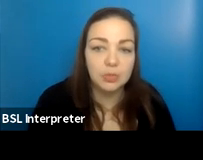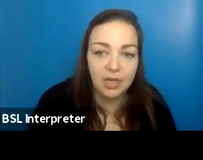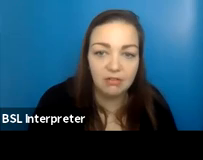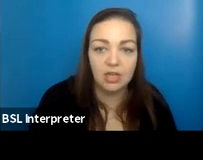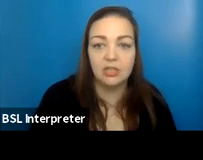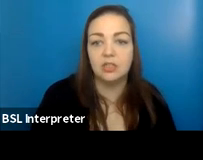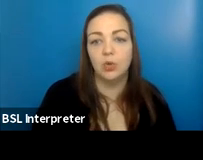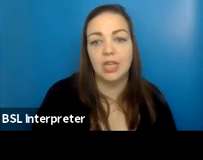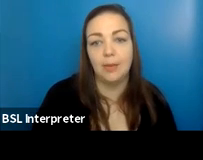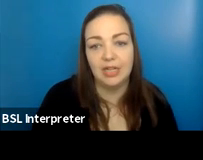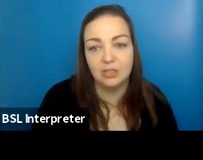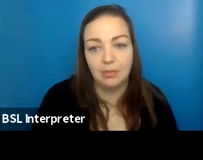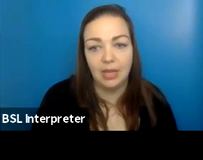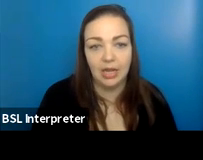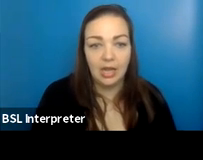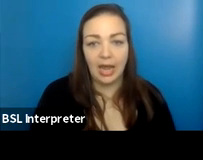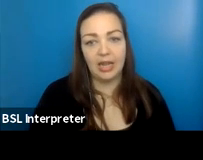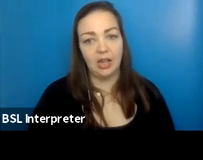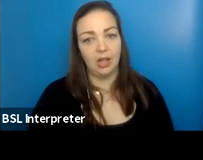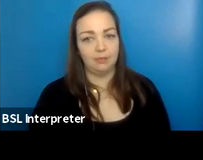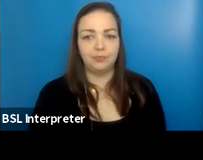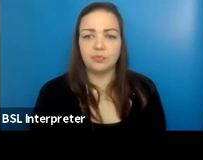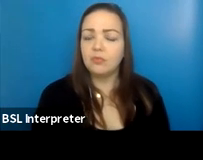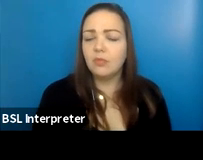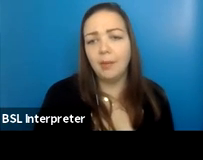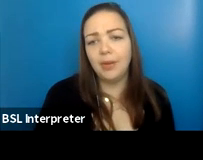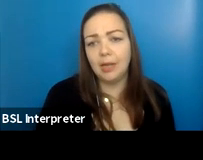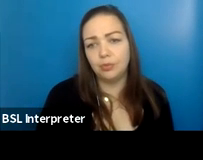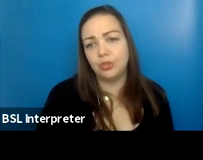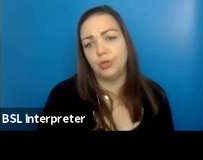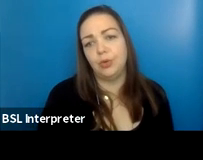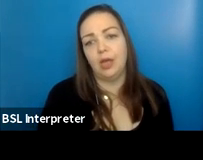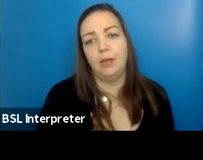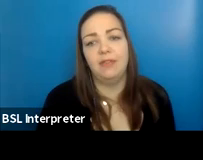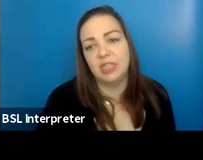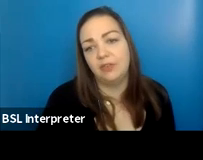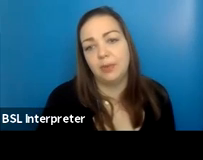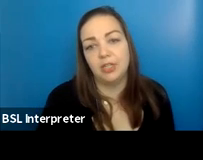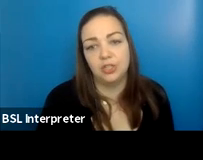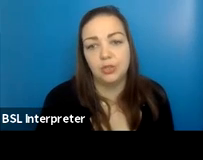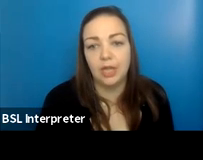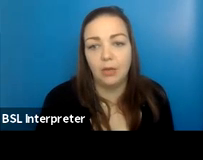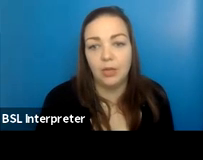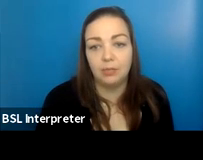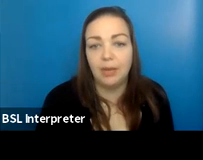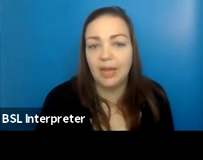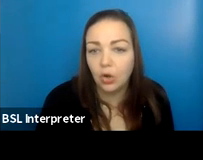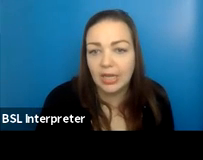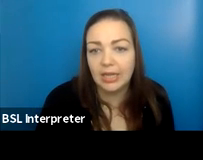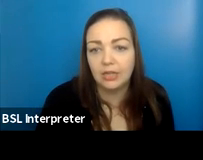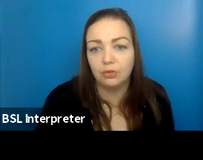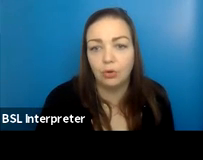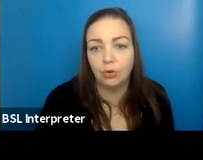my experience and what's happening to me, and being able to have a safe space to do that with